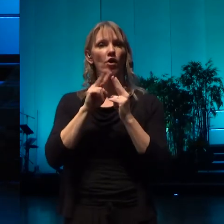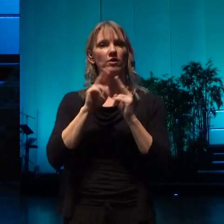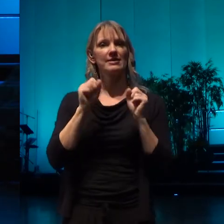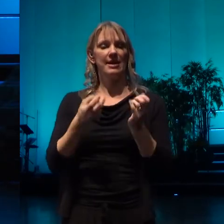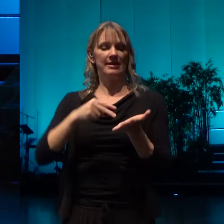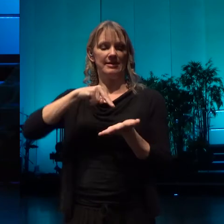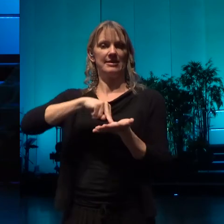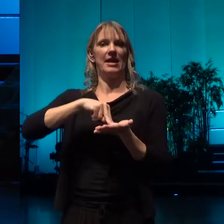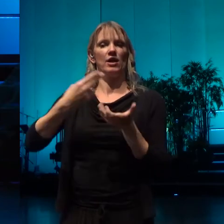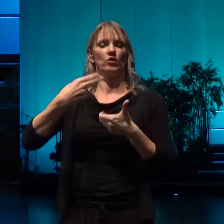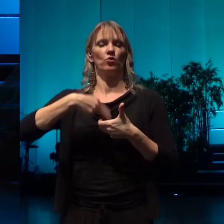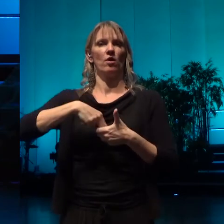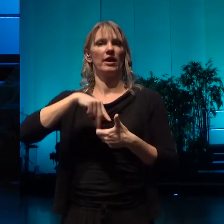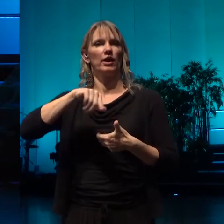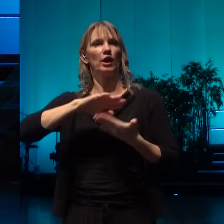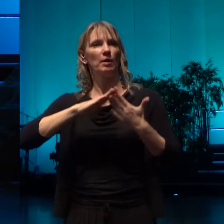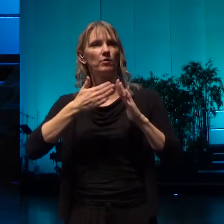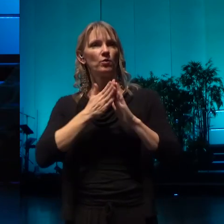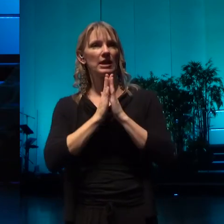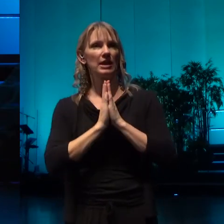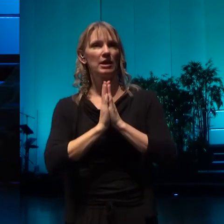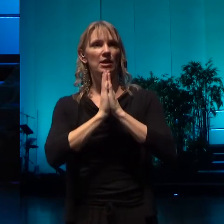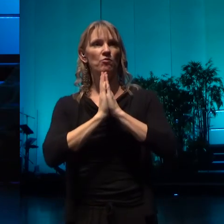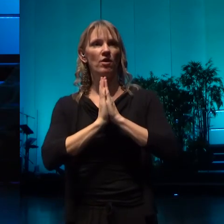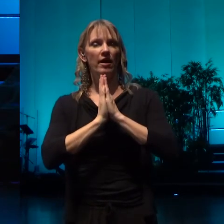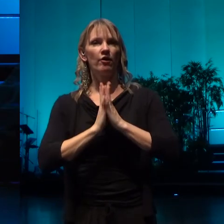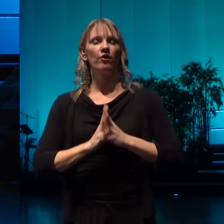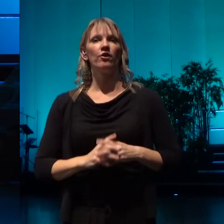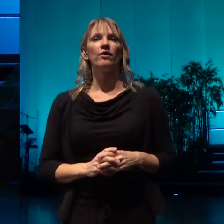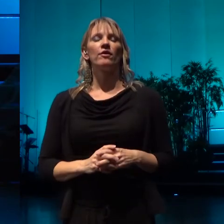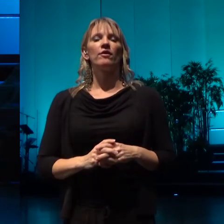join me in this community prayer